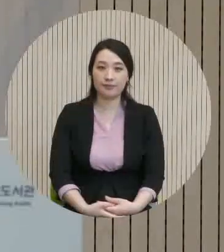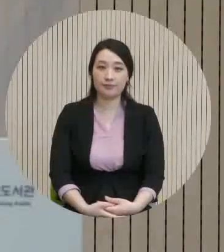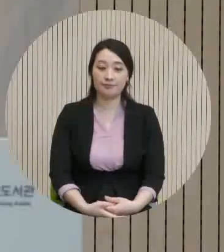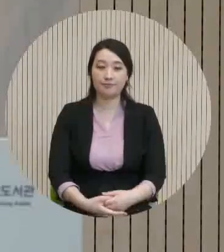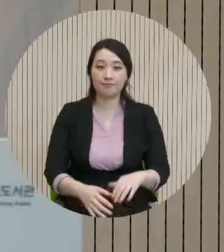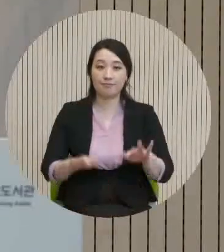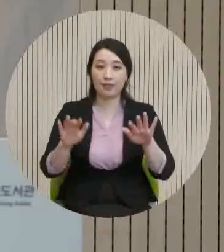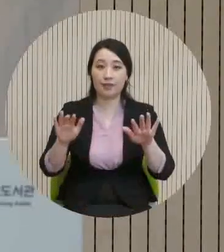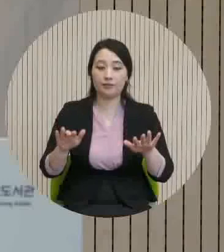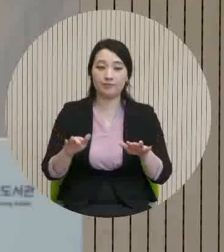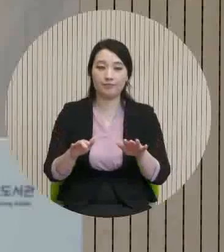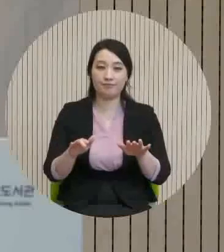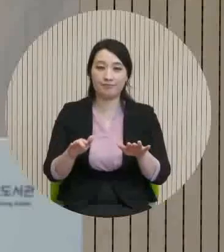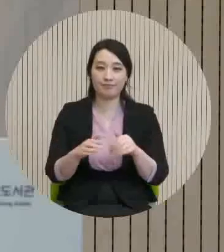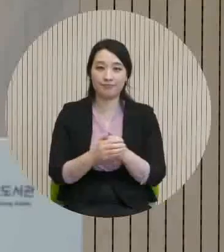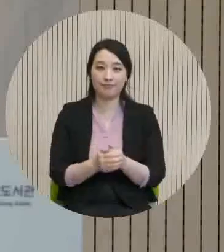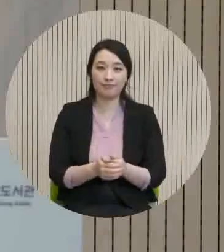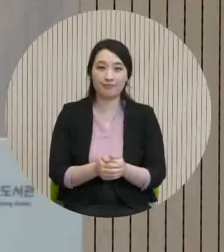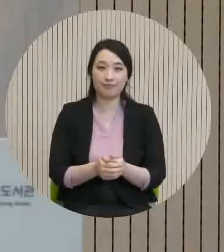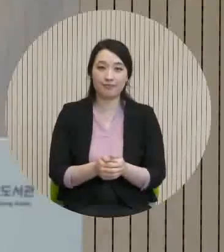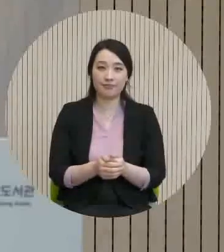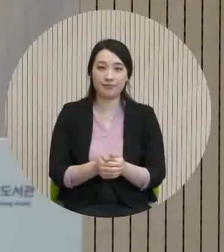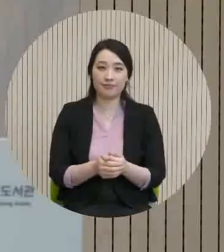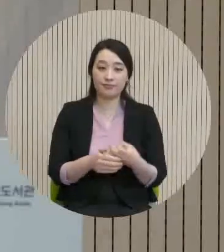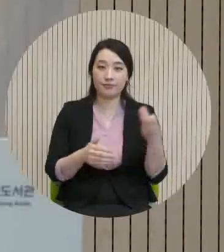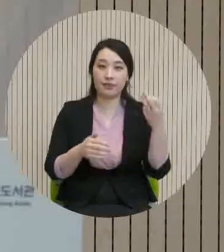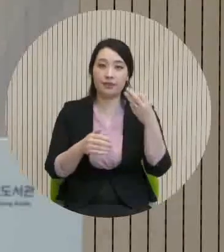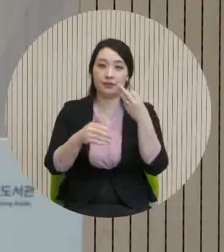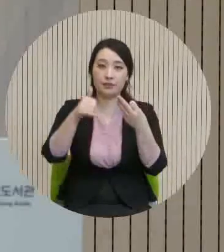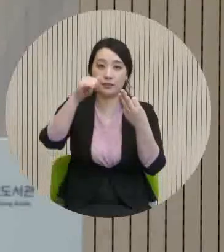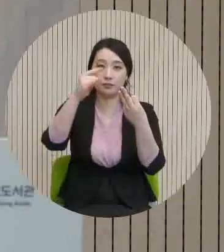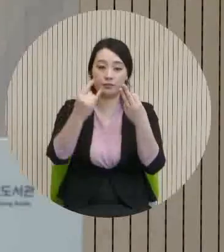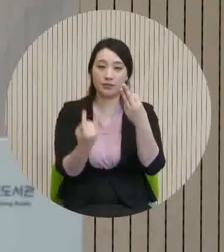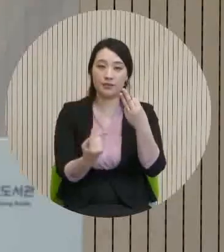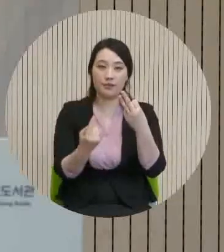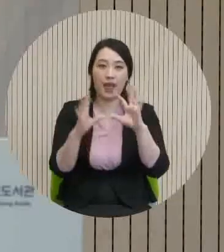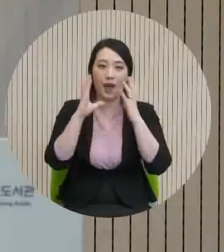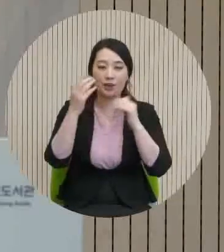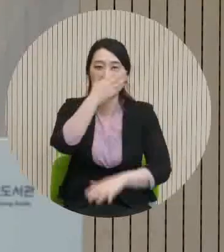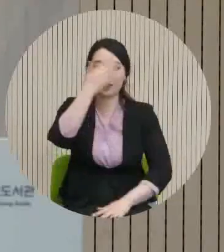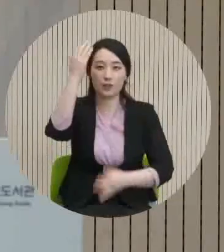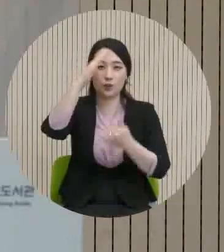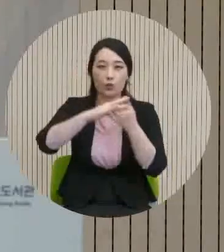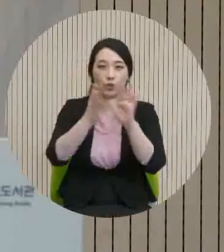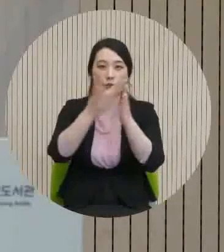Thank you for your time participation from afar, from the Finland.